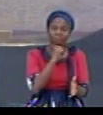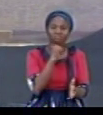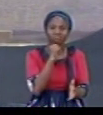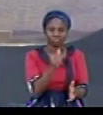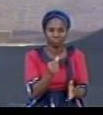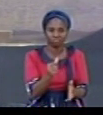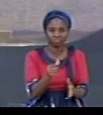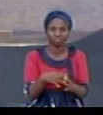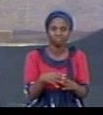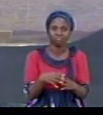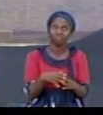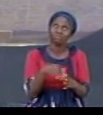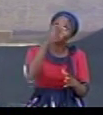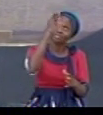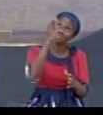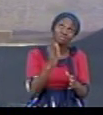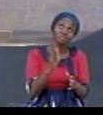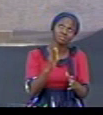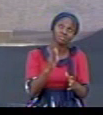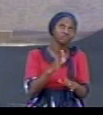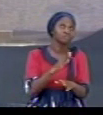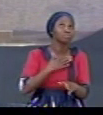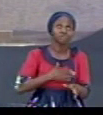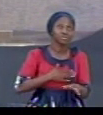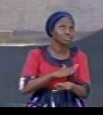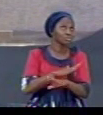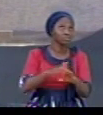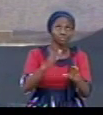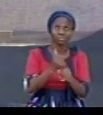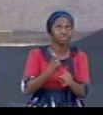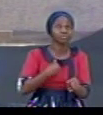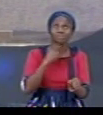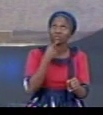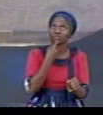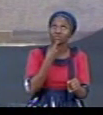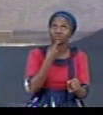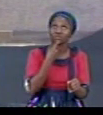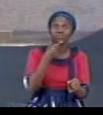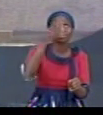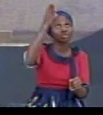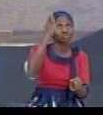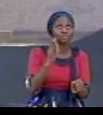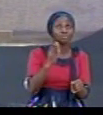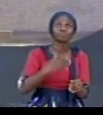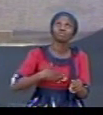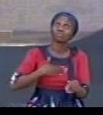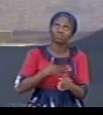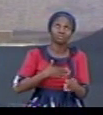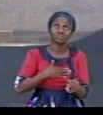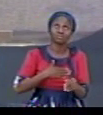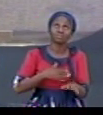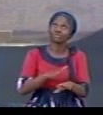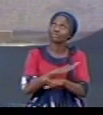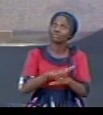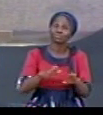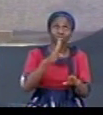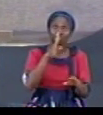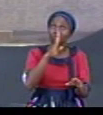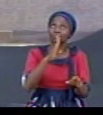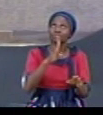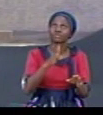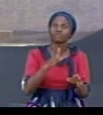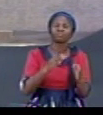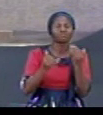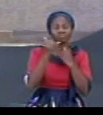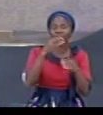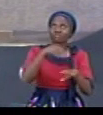God, don't take me serious. God, don't take me up on all those things I said, because